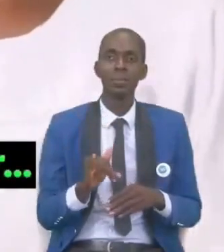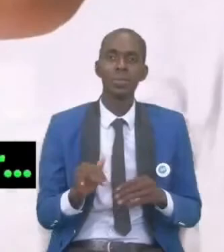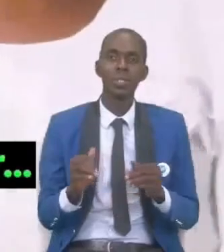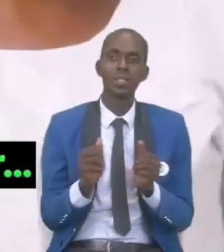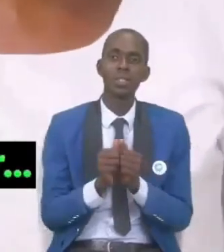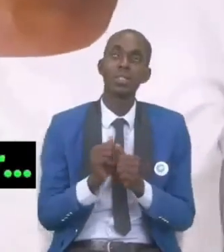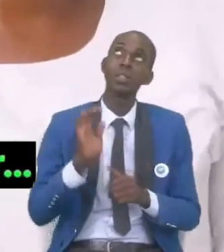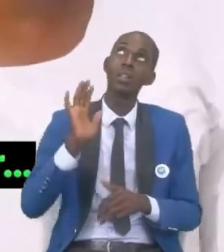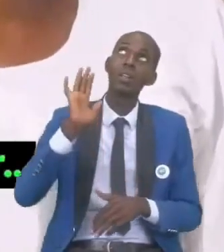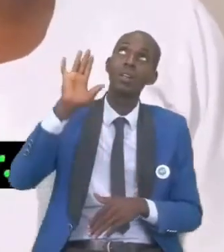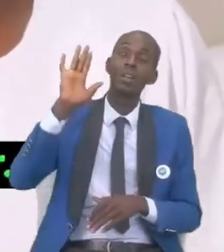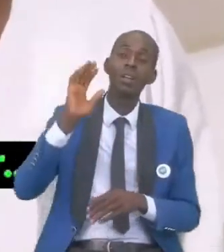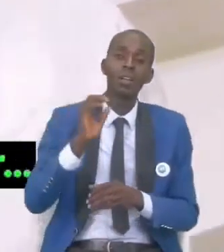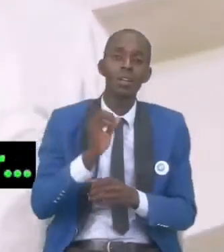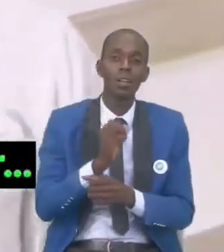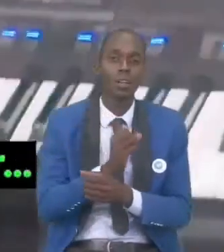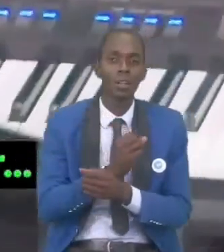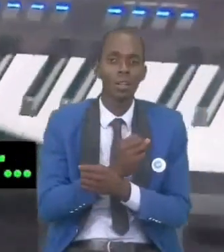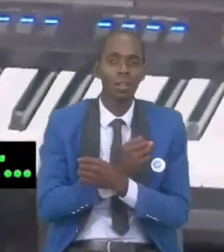with his